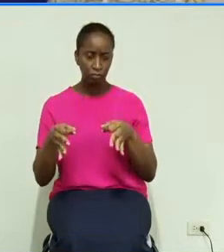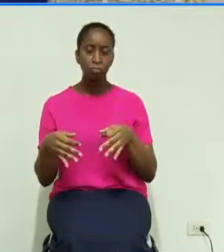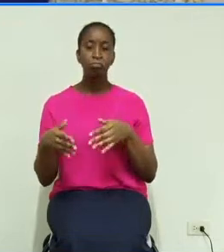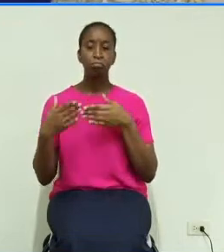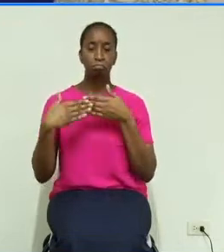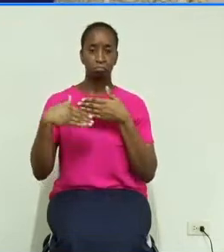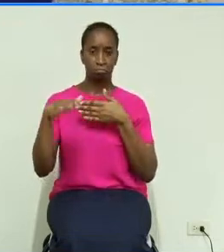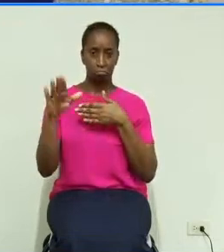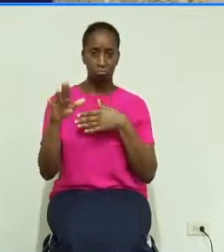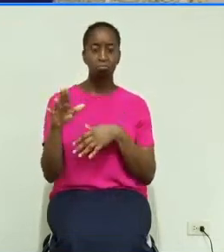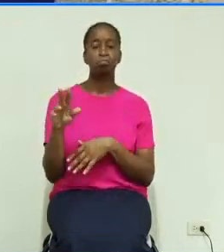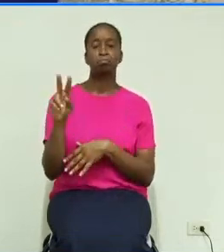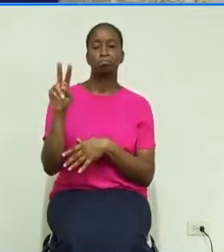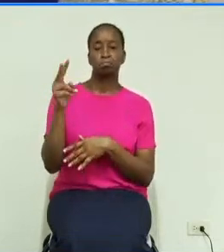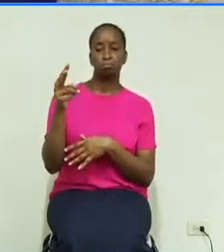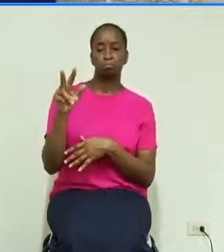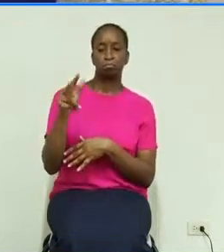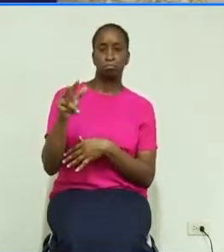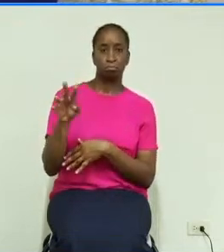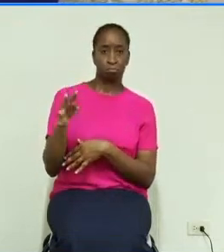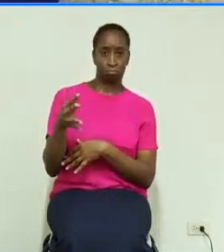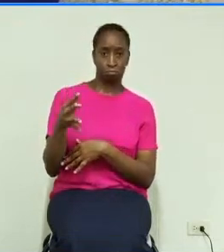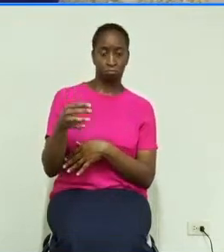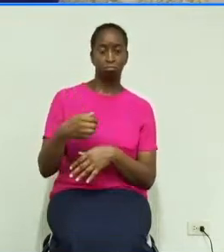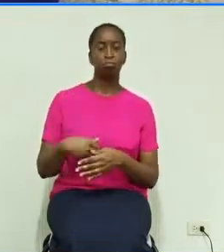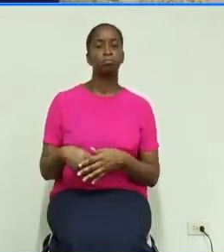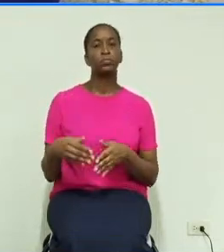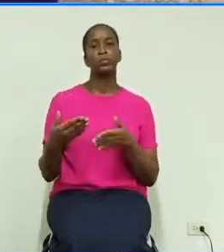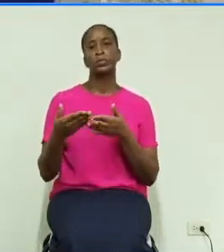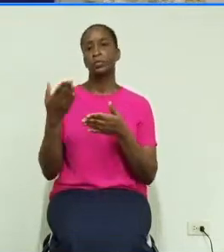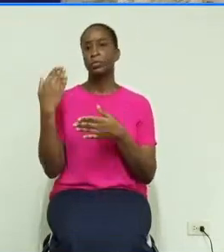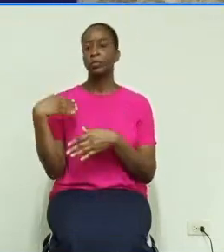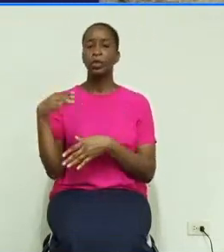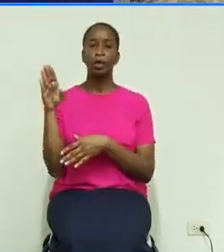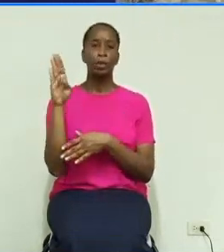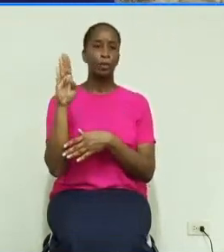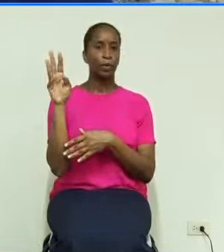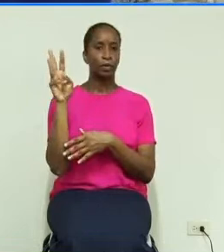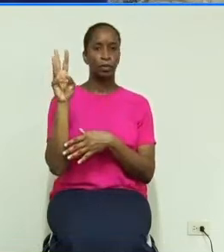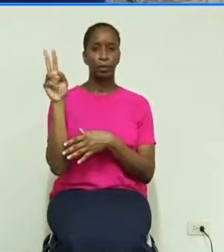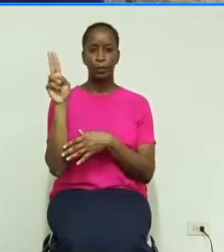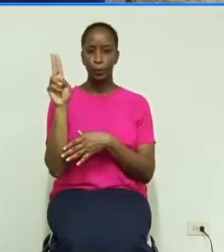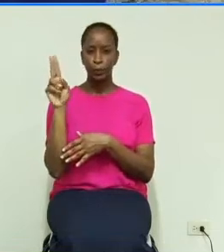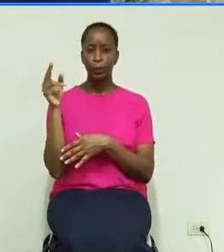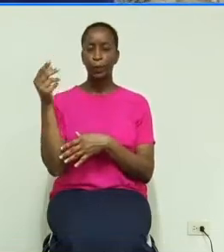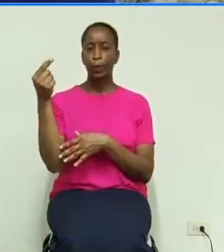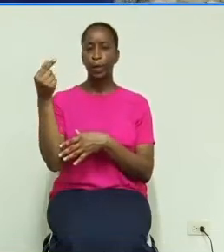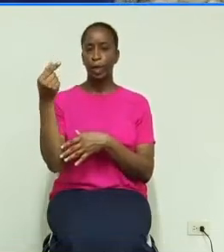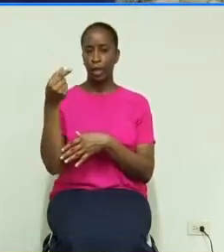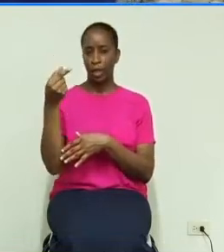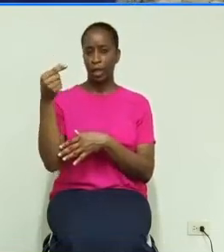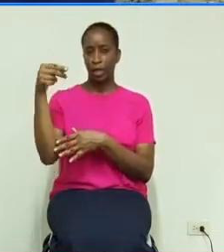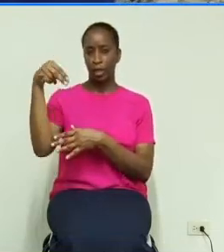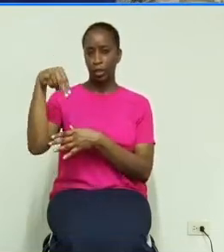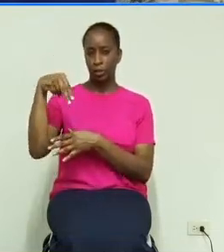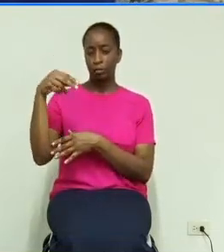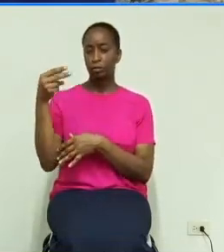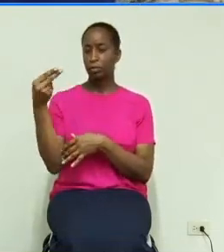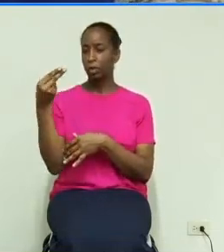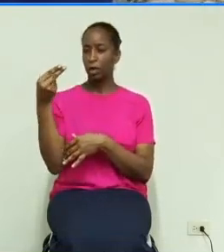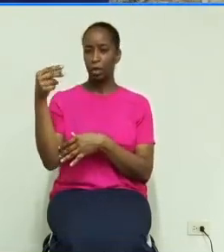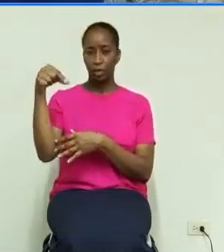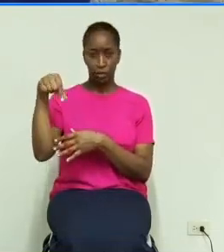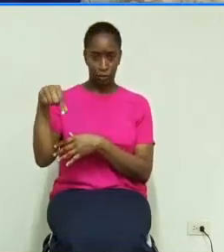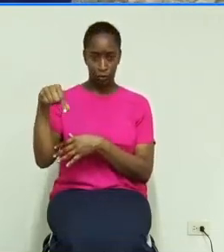the BWU headquarters. We have gone to the east at Princess Margaret. We were in the south at